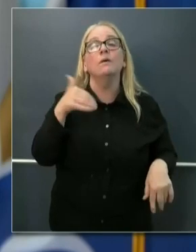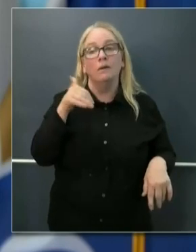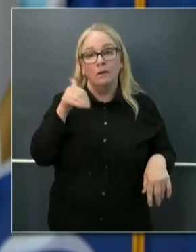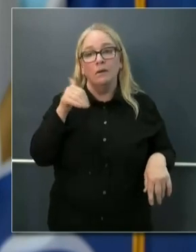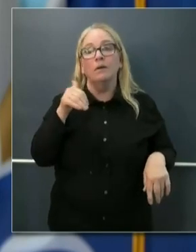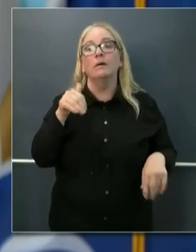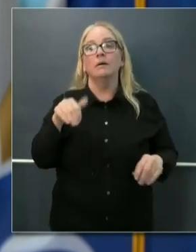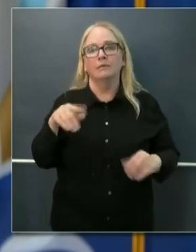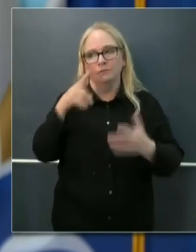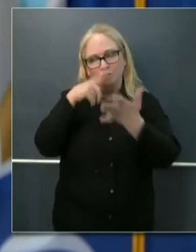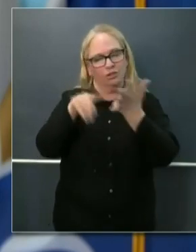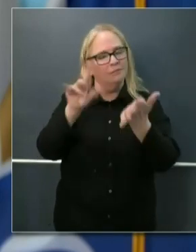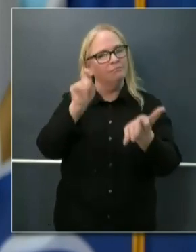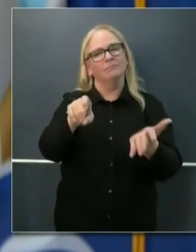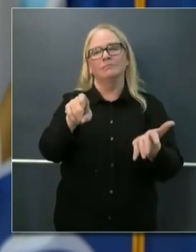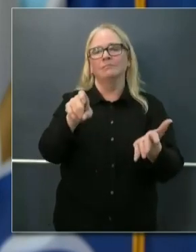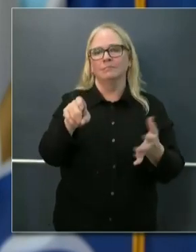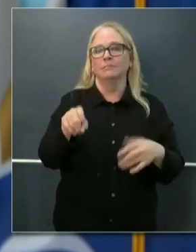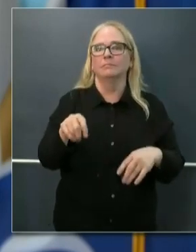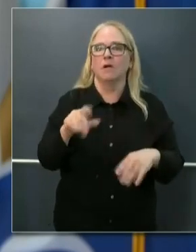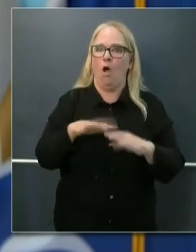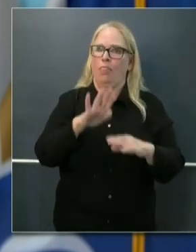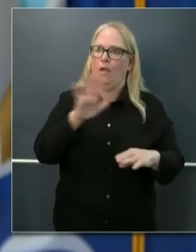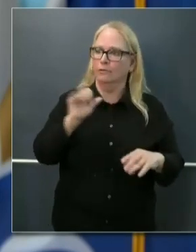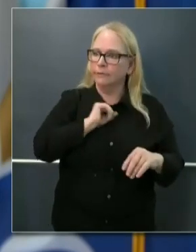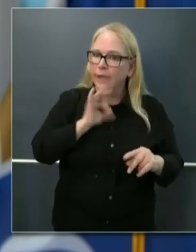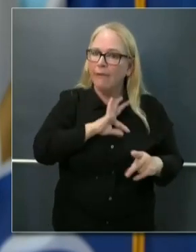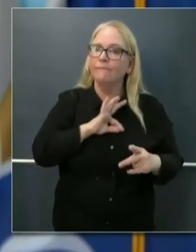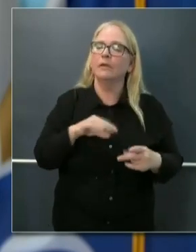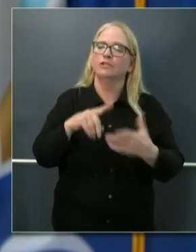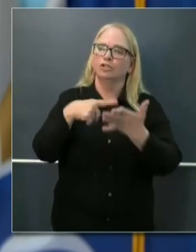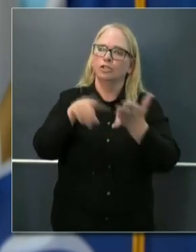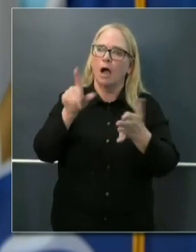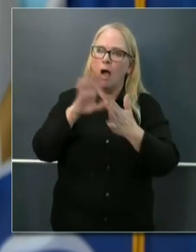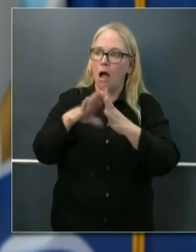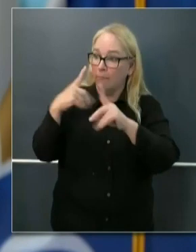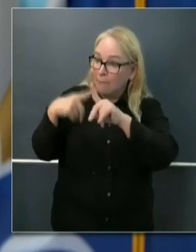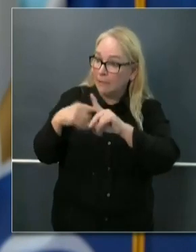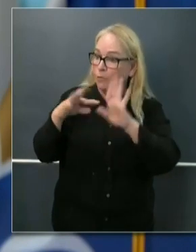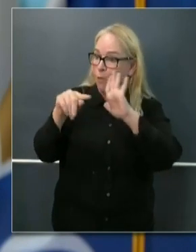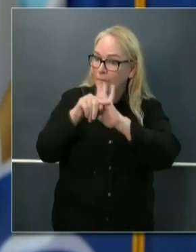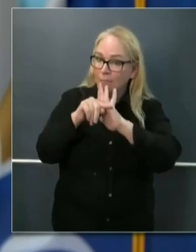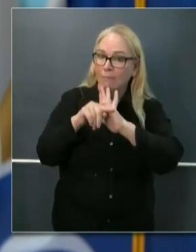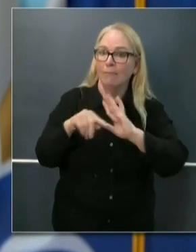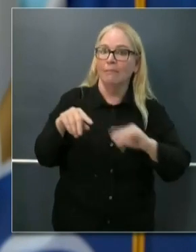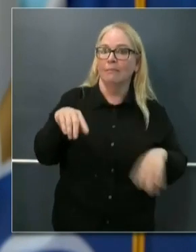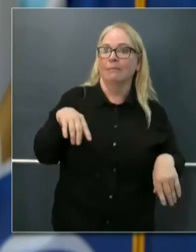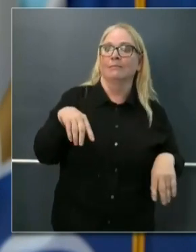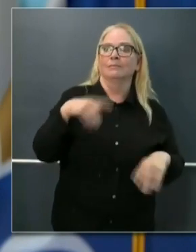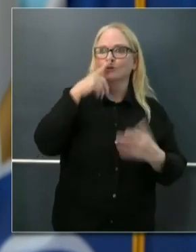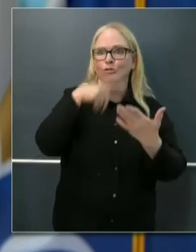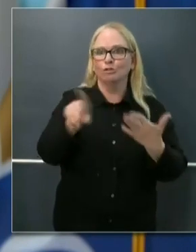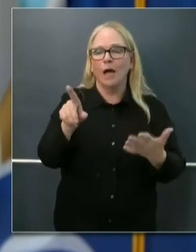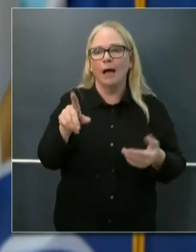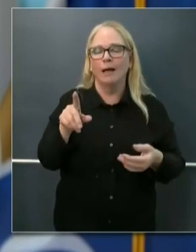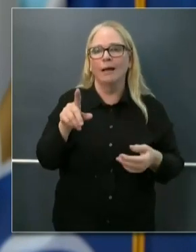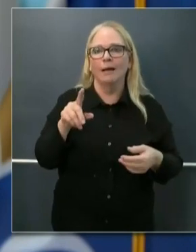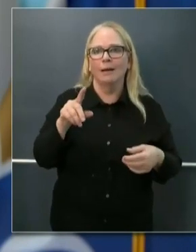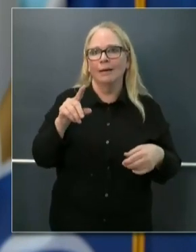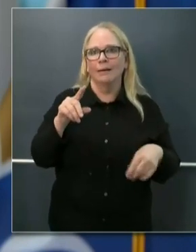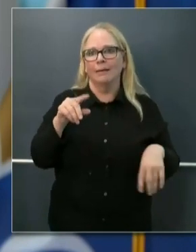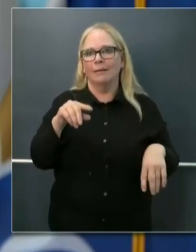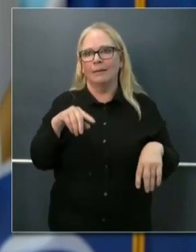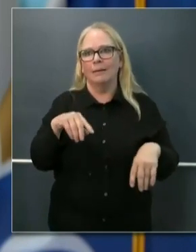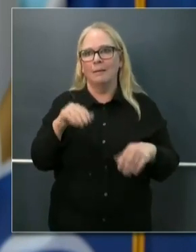a check-in. And we're checking in on staff, we're checking on number of positive patients, and checking in to the extent possible on these